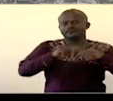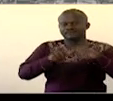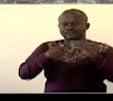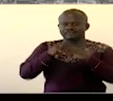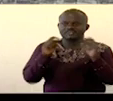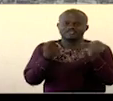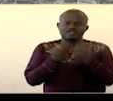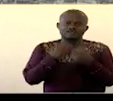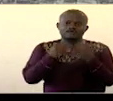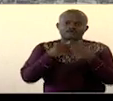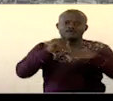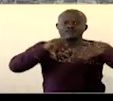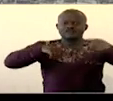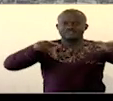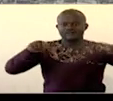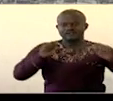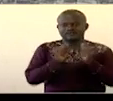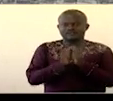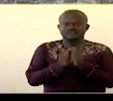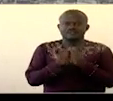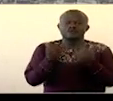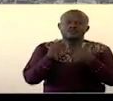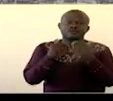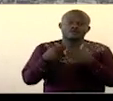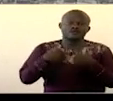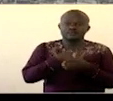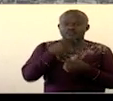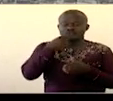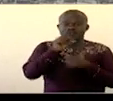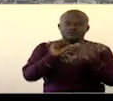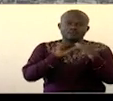types of biodiversity, where we have talked about